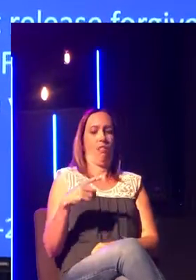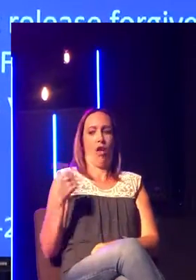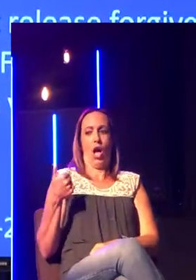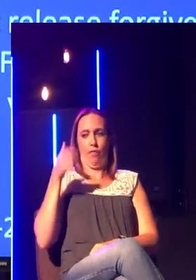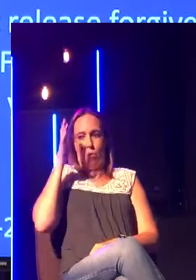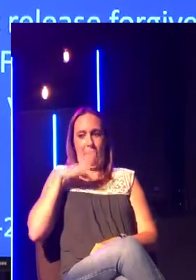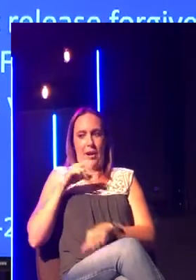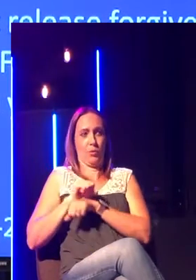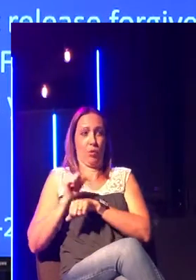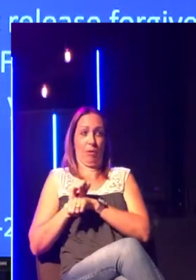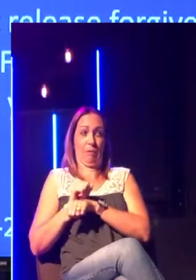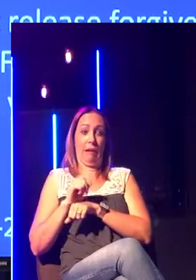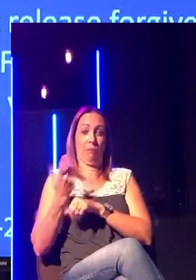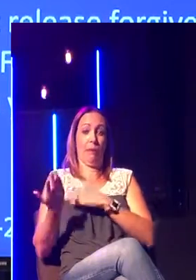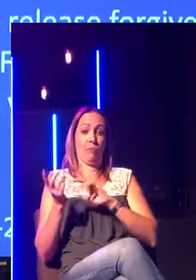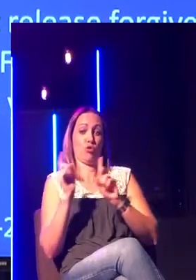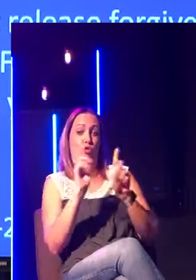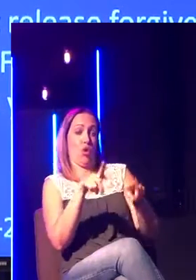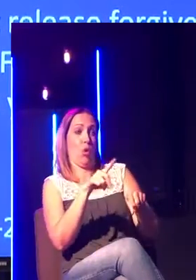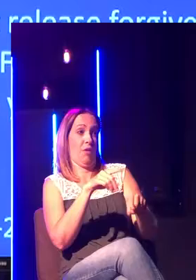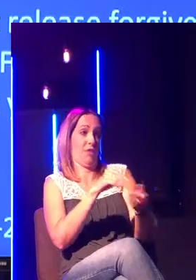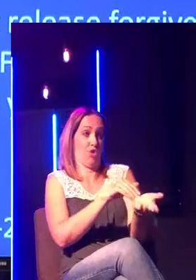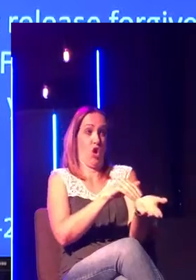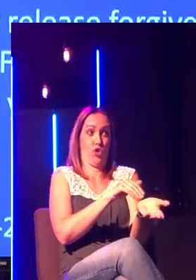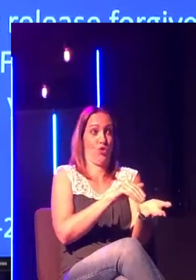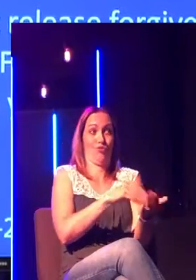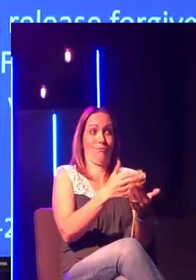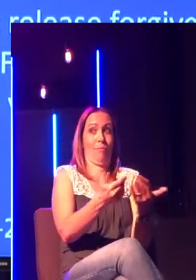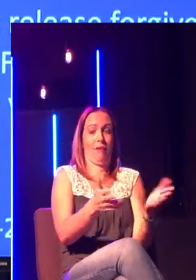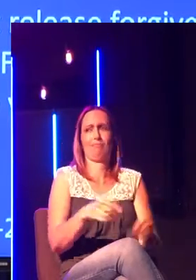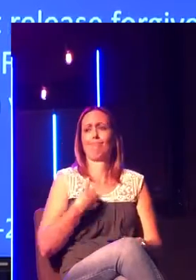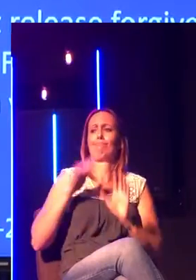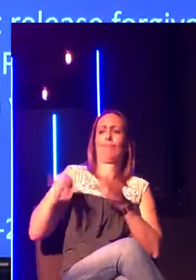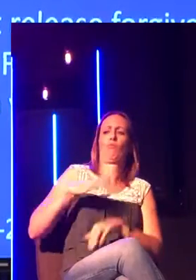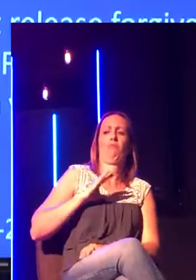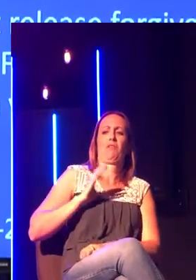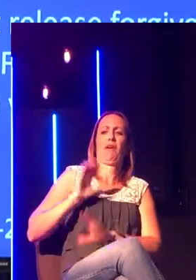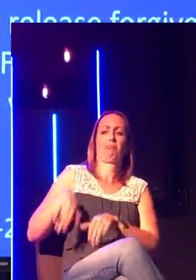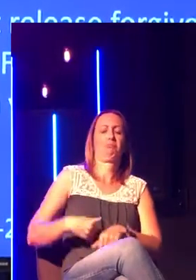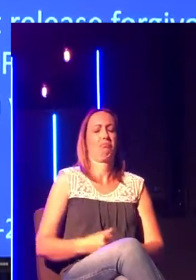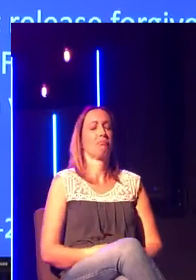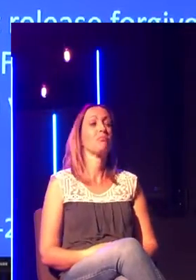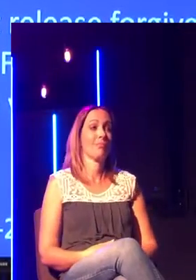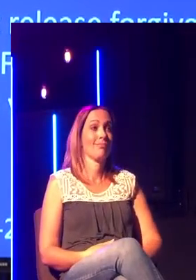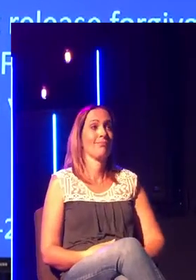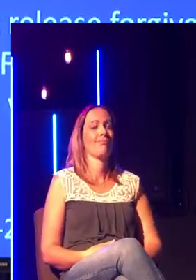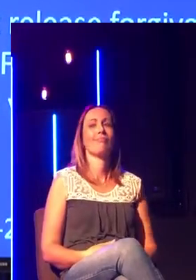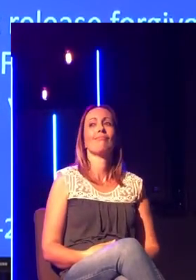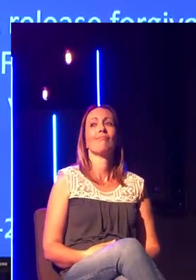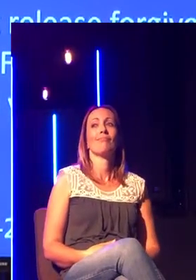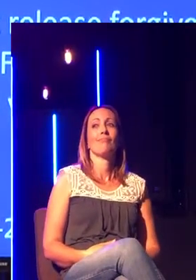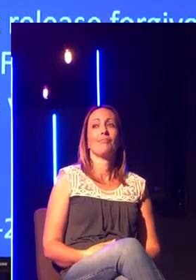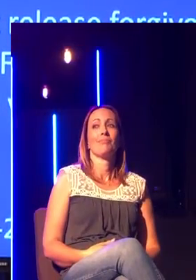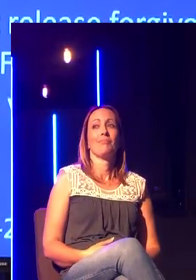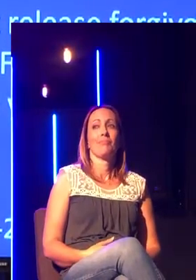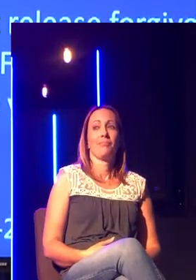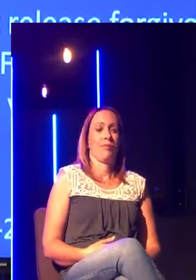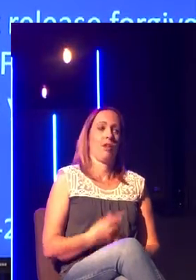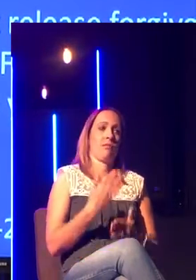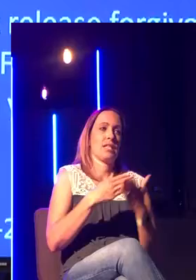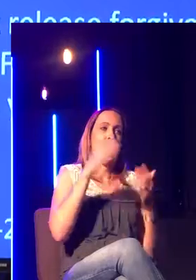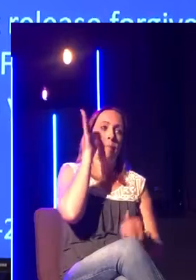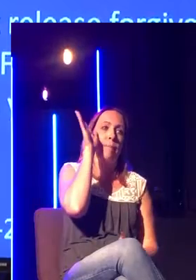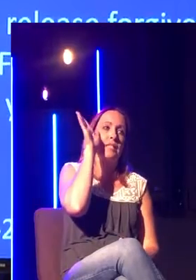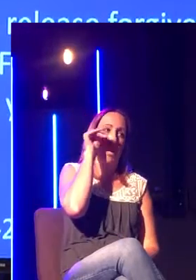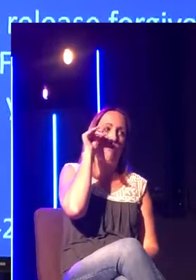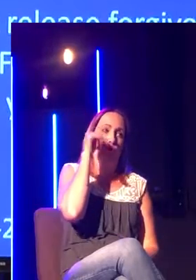like, you should probably go to the doctor or something. Nah, I'm good, I'll be fine. Certain amount of stubbornness